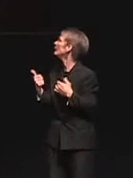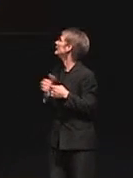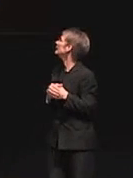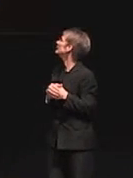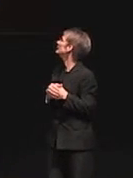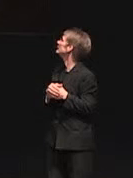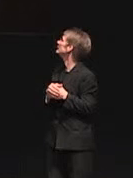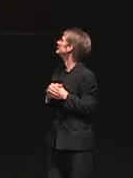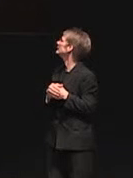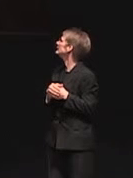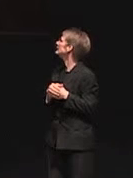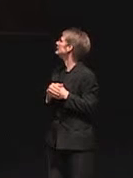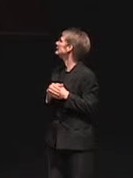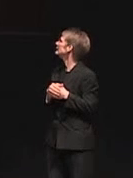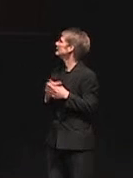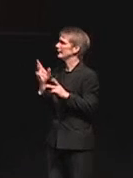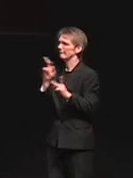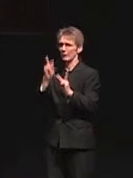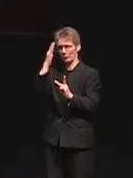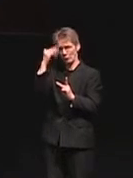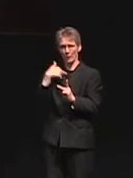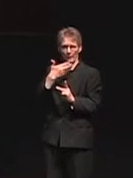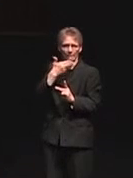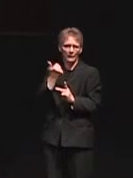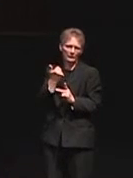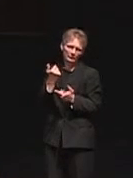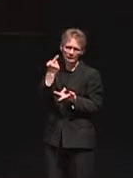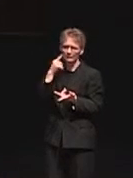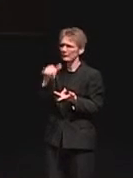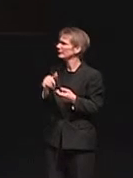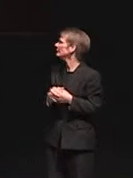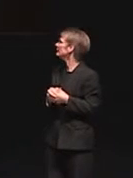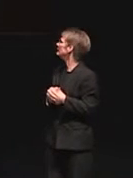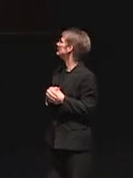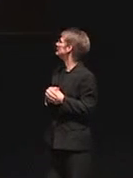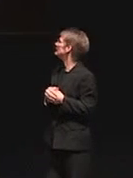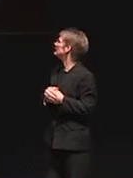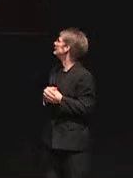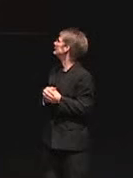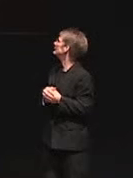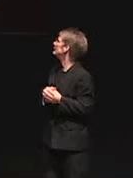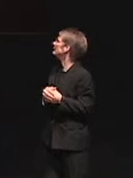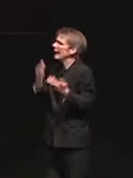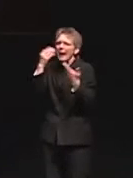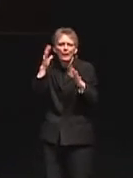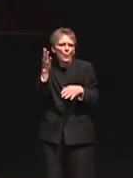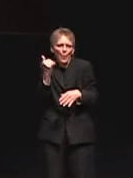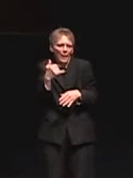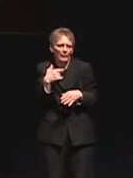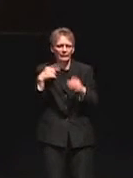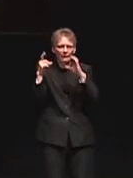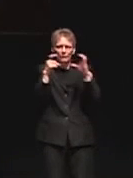I do best, what I'm best known as, that I believe, I don't know why it is I can photograph dancers. I believe